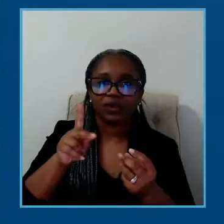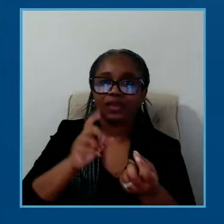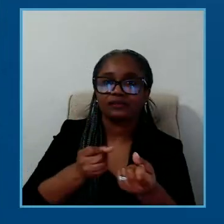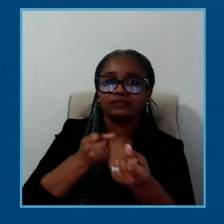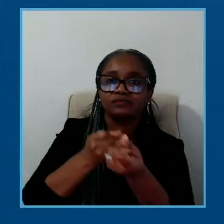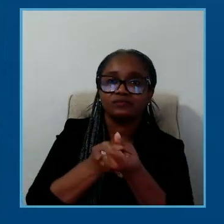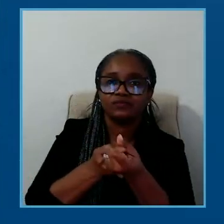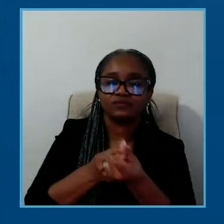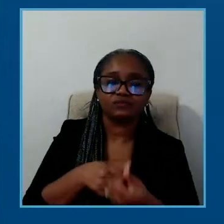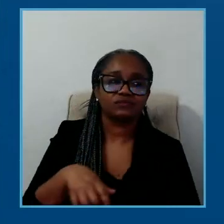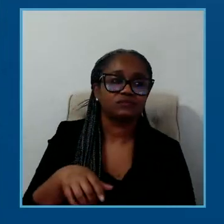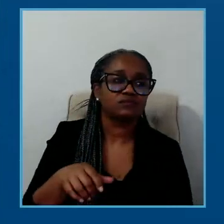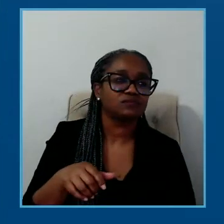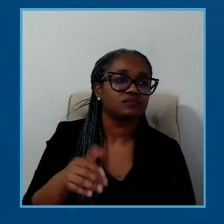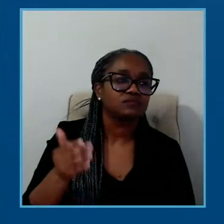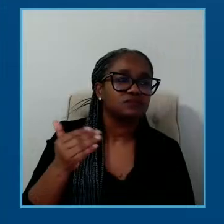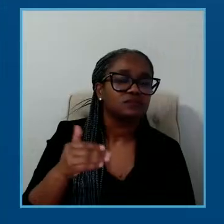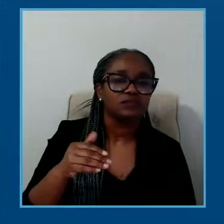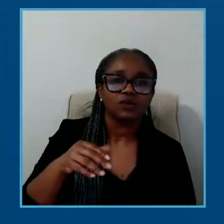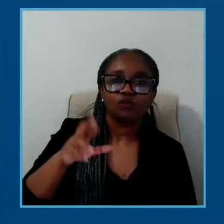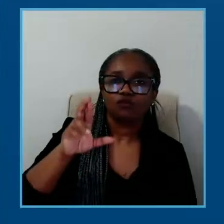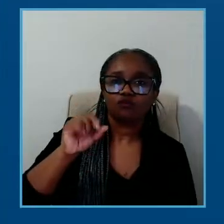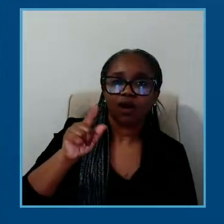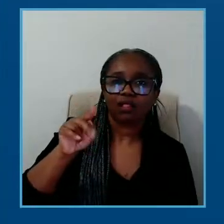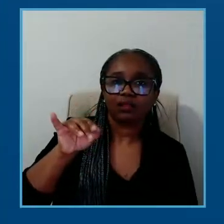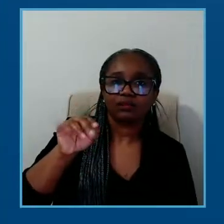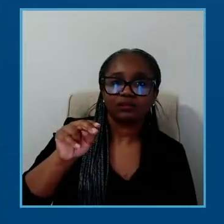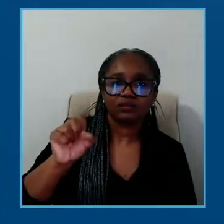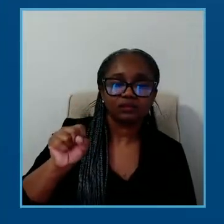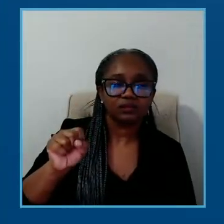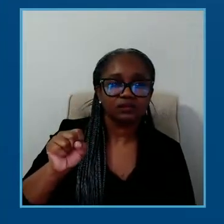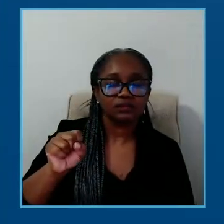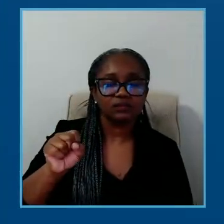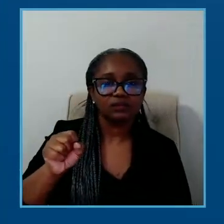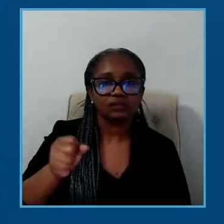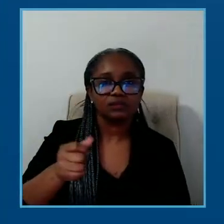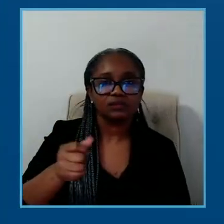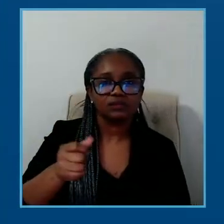for. Ms. Rollins?